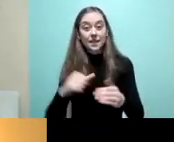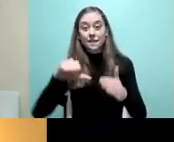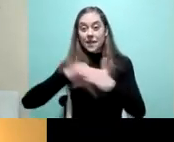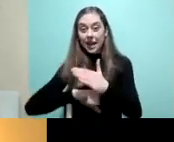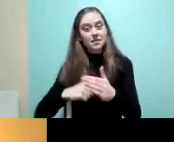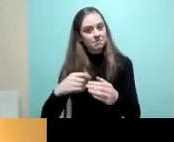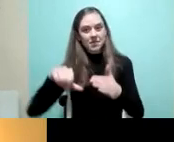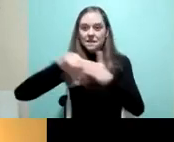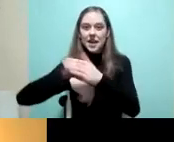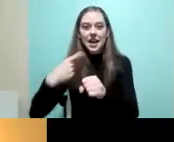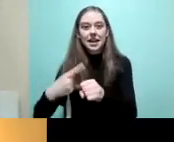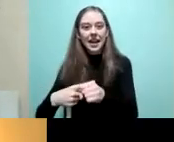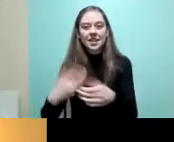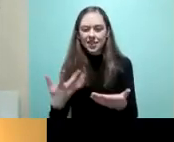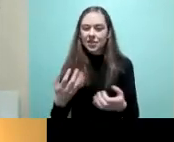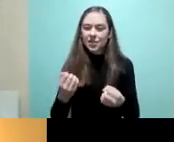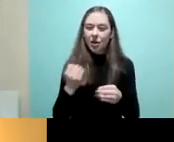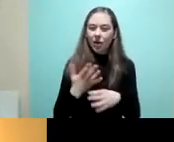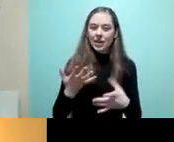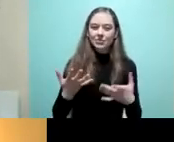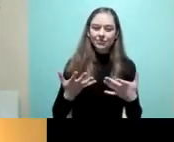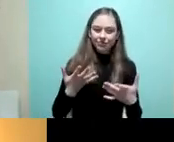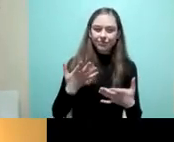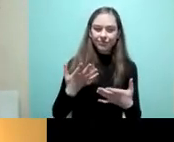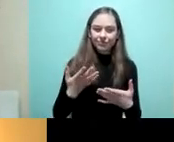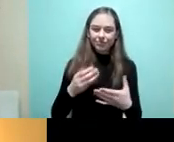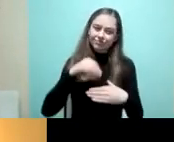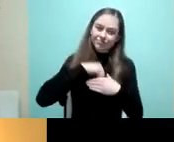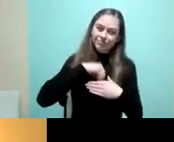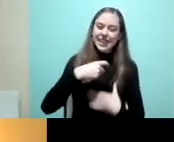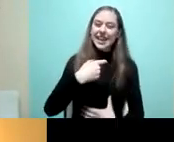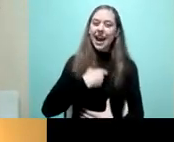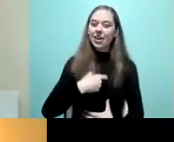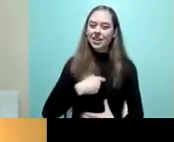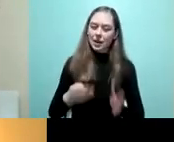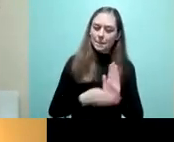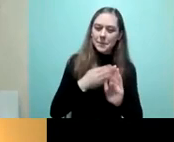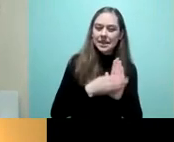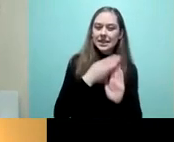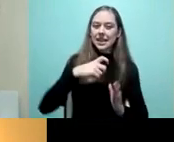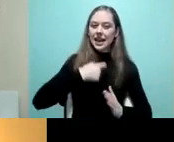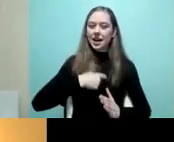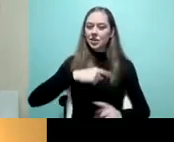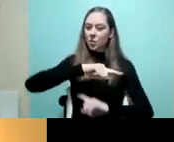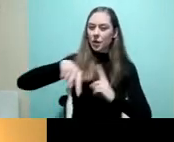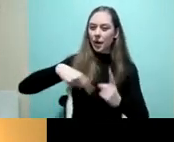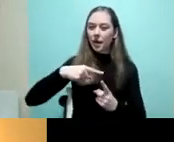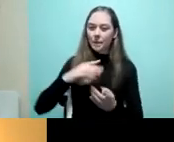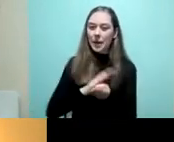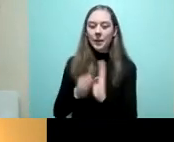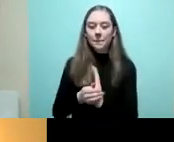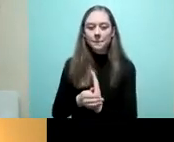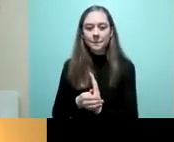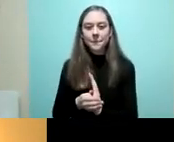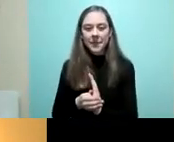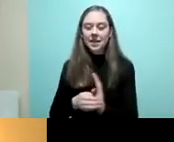just, it's all part of our character. It's all part of building the characters that we are, and building